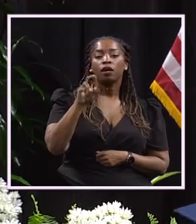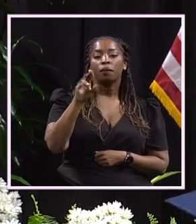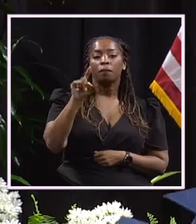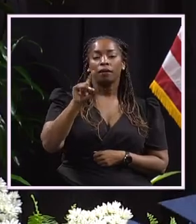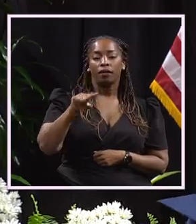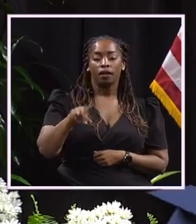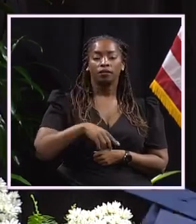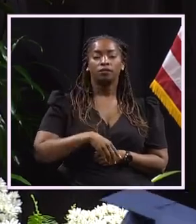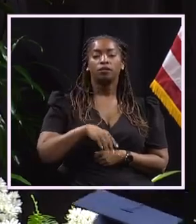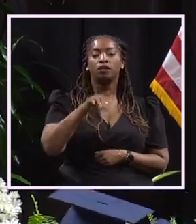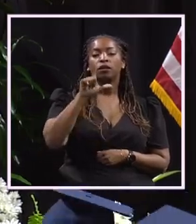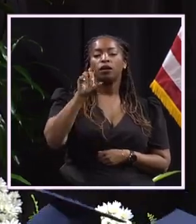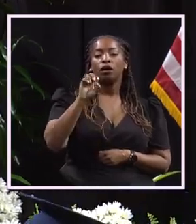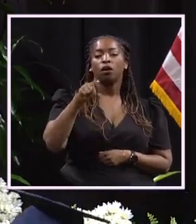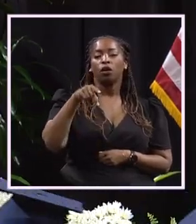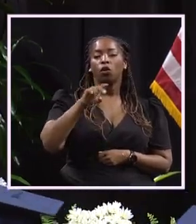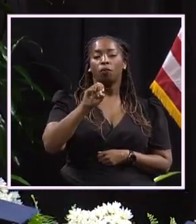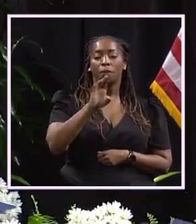laude.